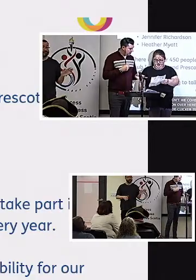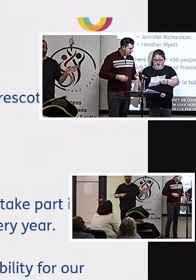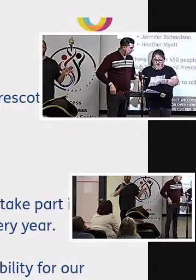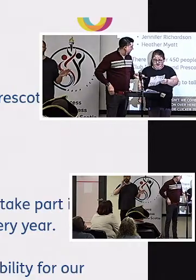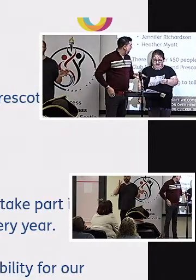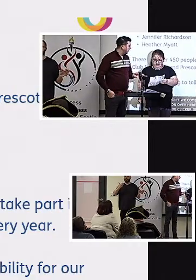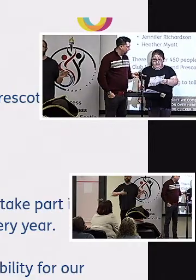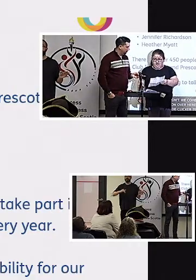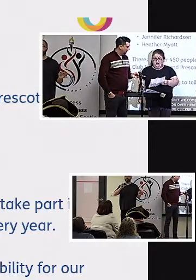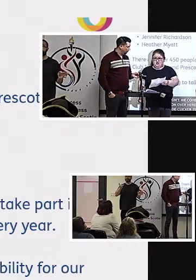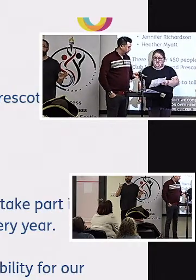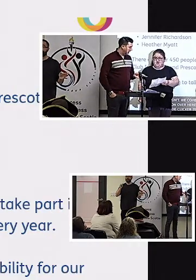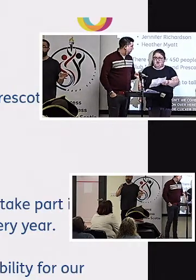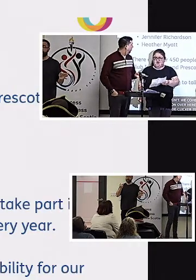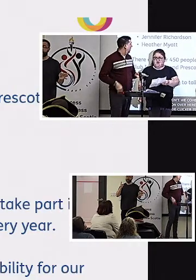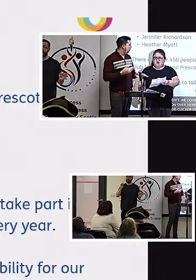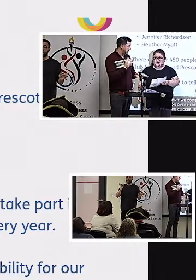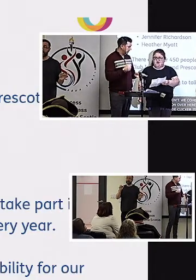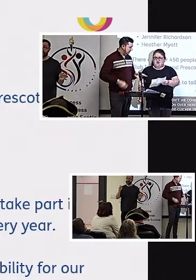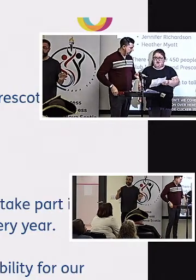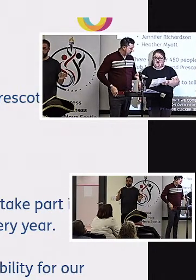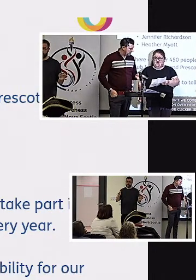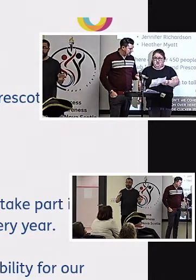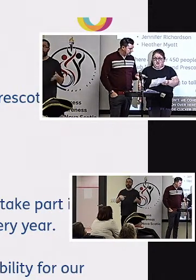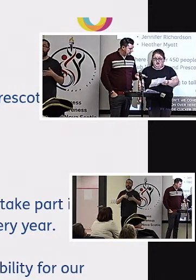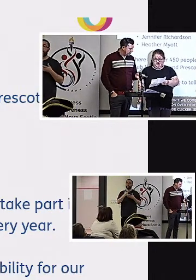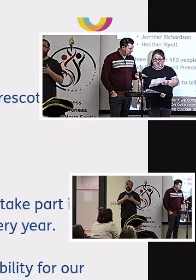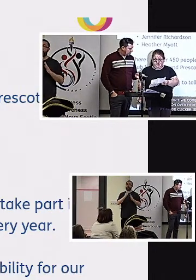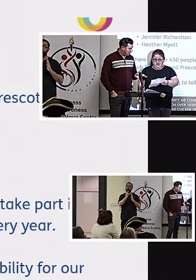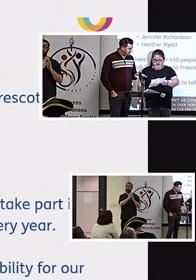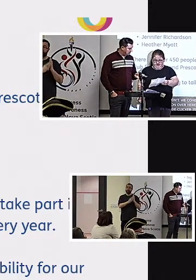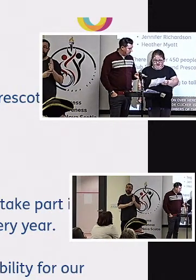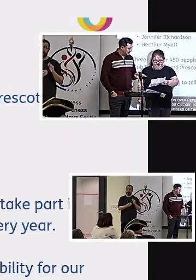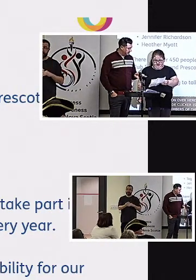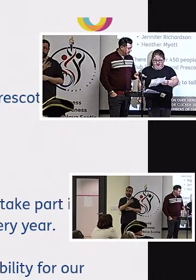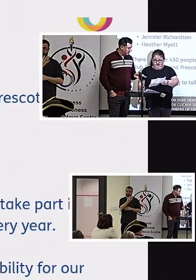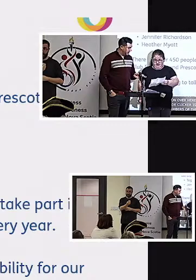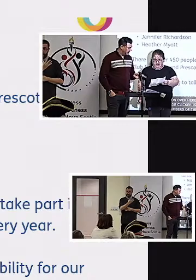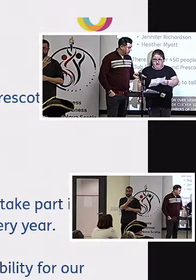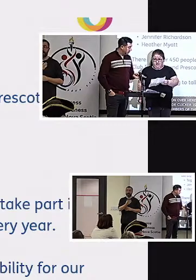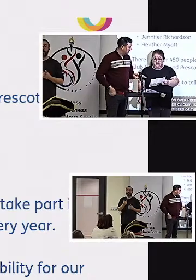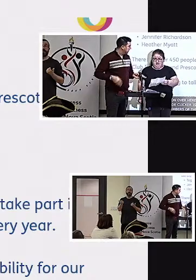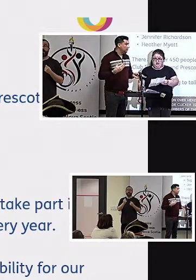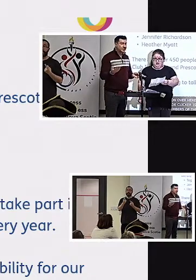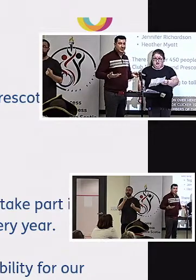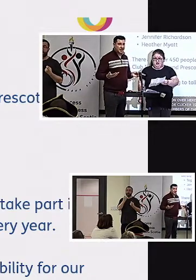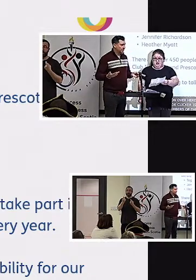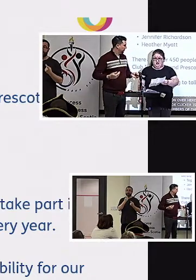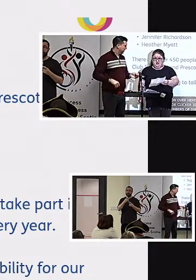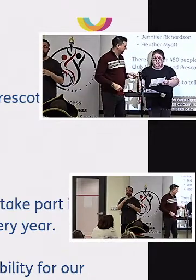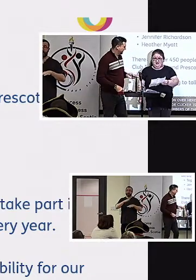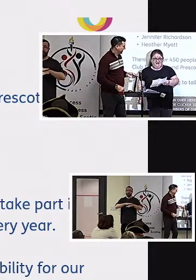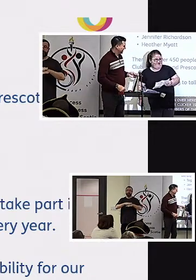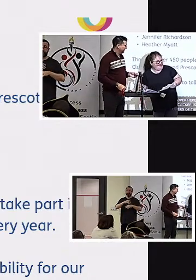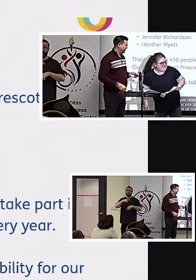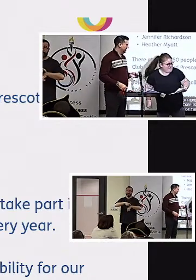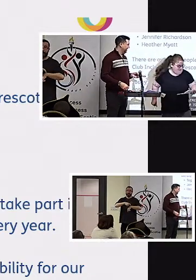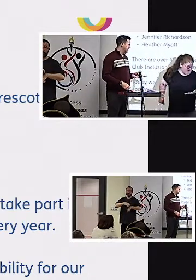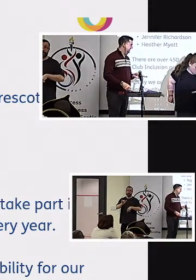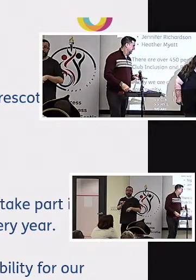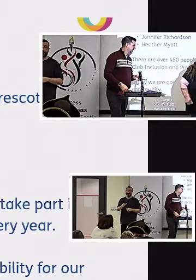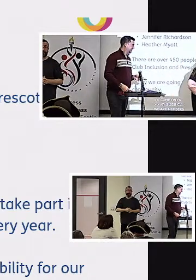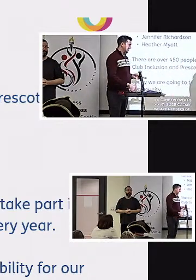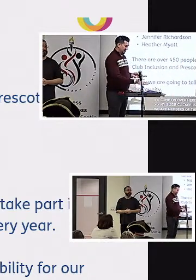going to be helping everybody. I'm going to help by reading the slides, prompting with questions, and reminding us about the time. All